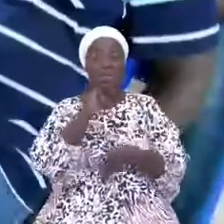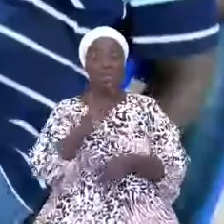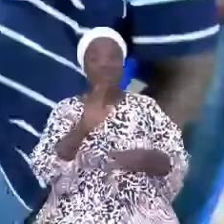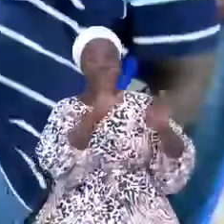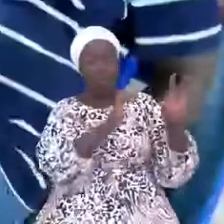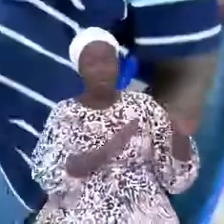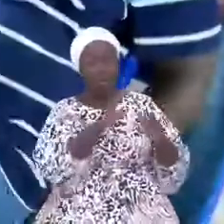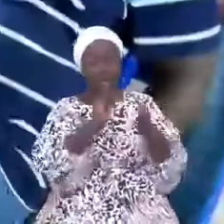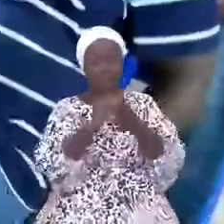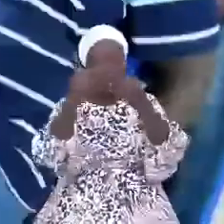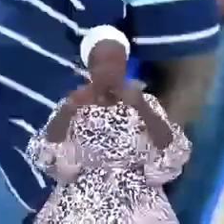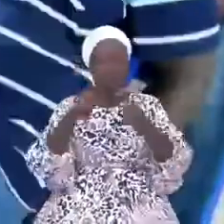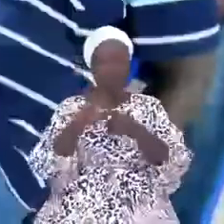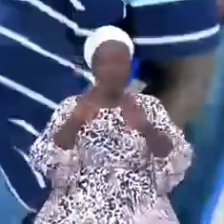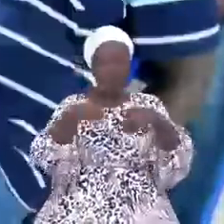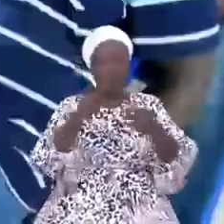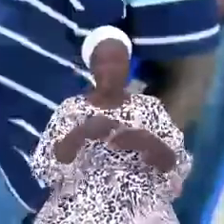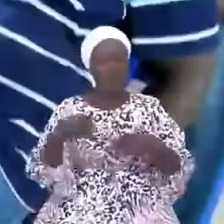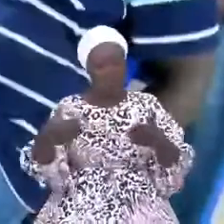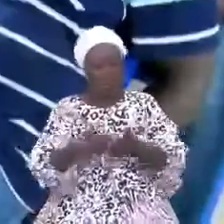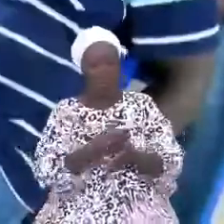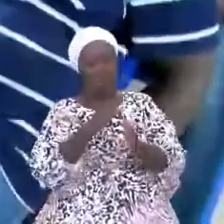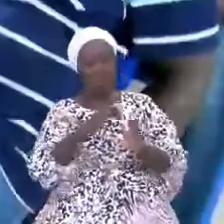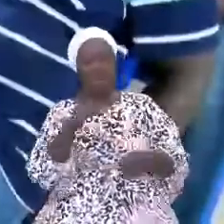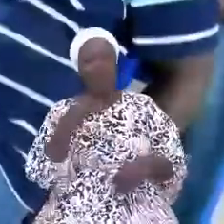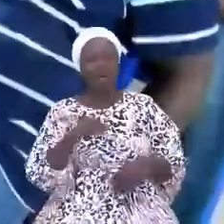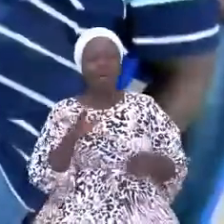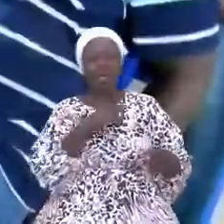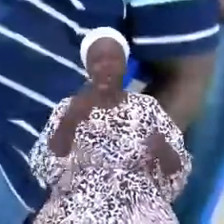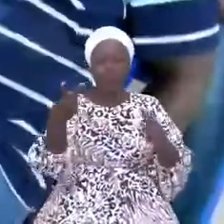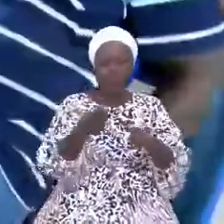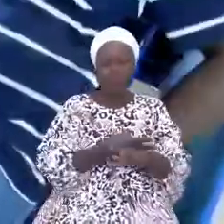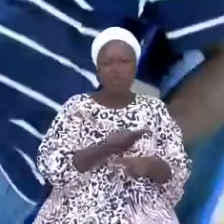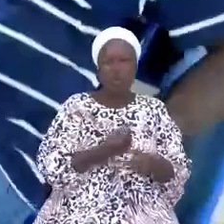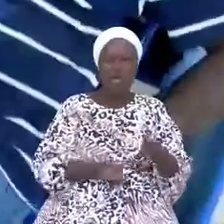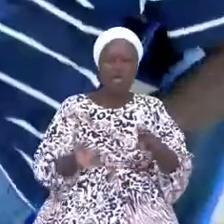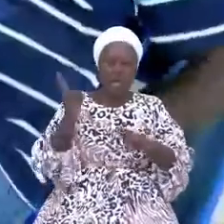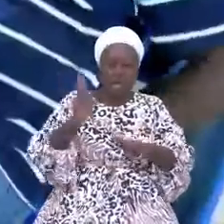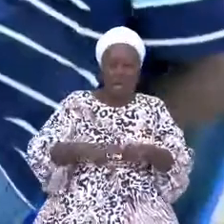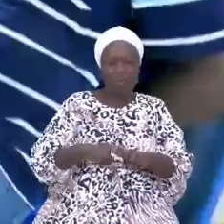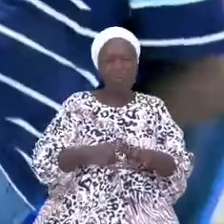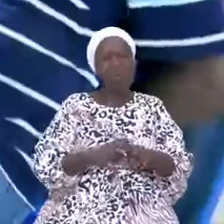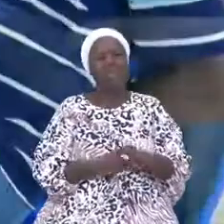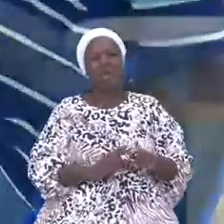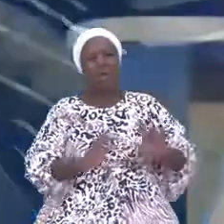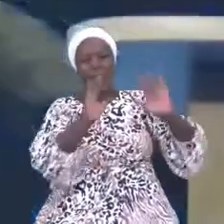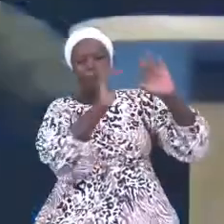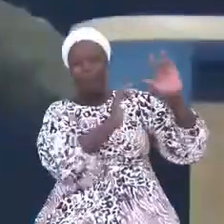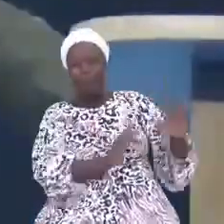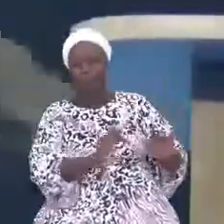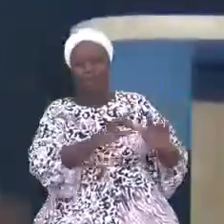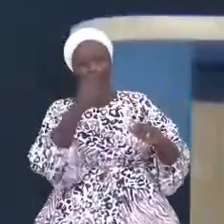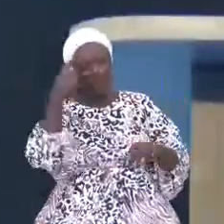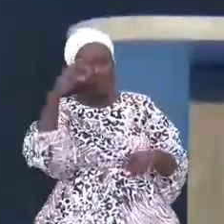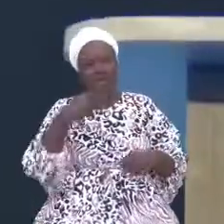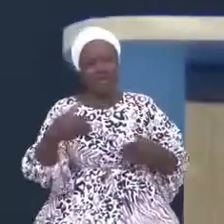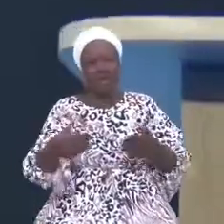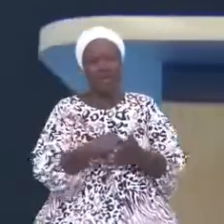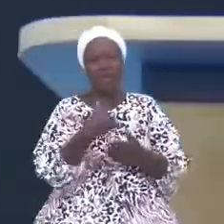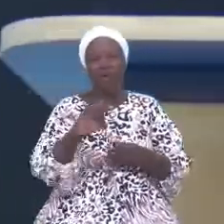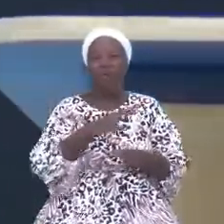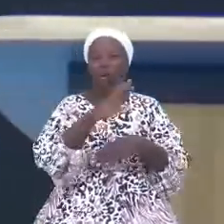gives you the renewal, the multiplied mercy for the renewal of